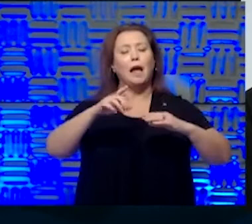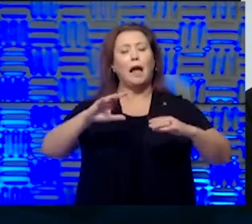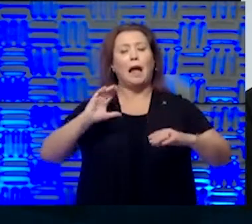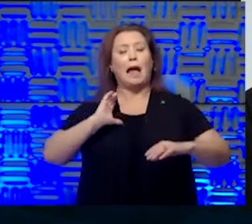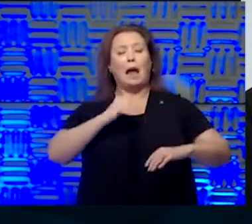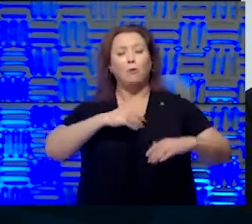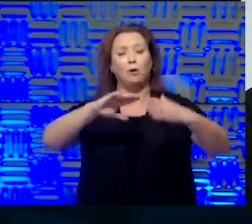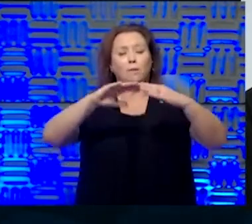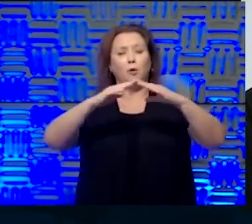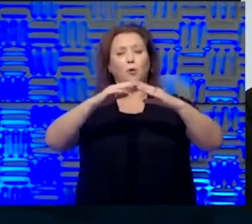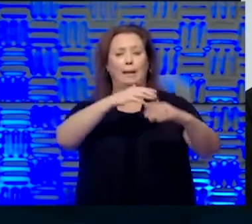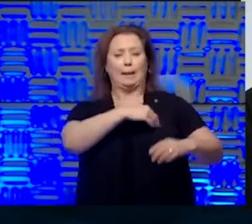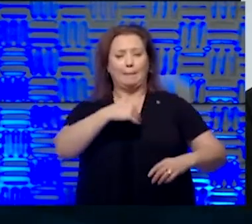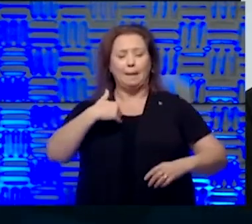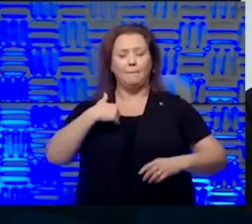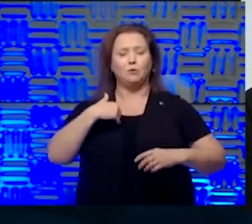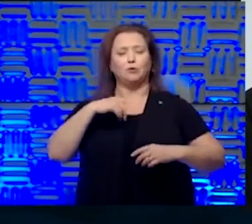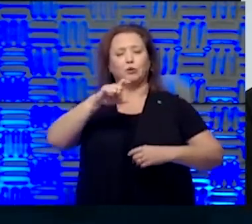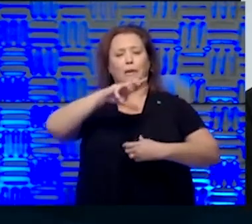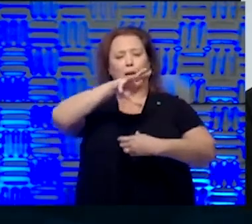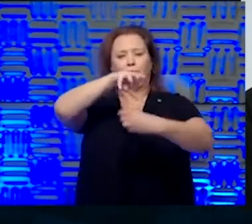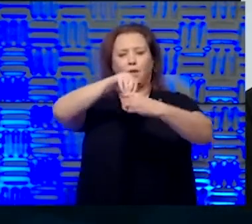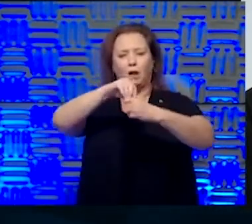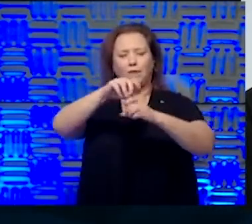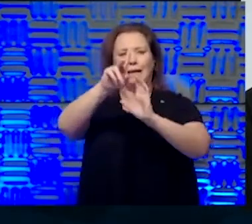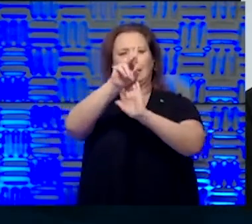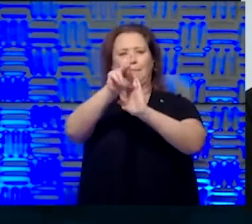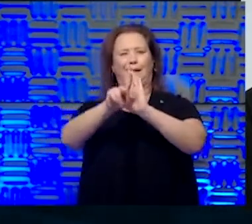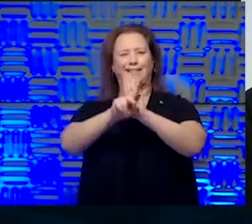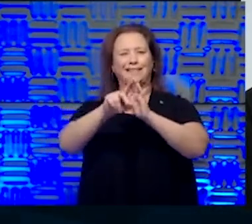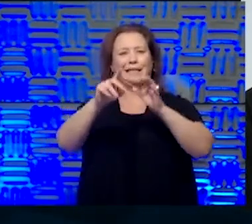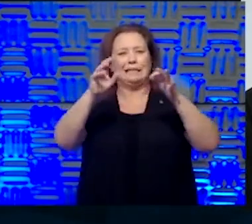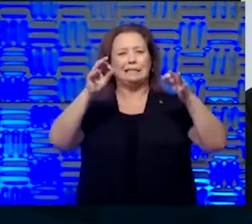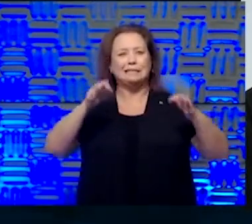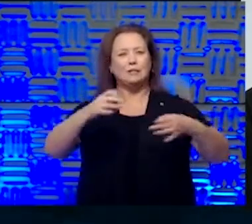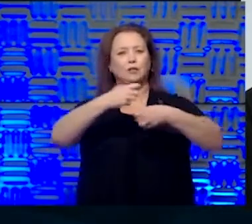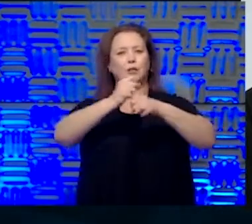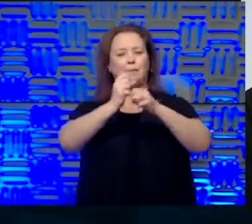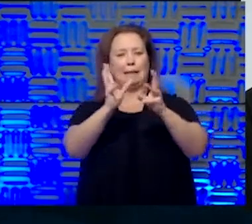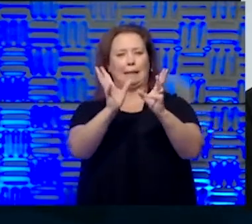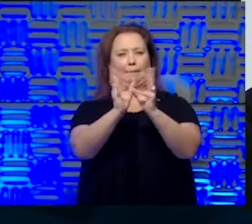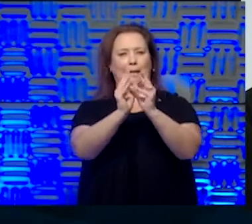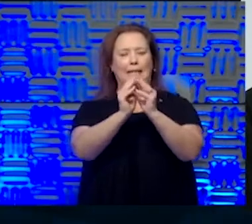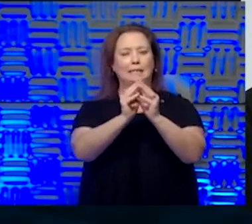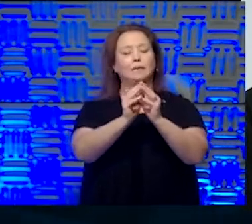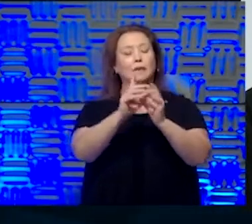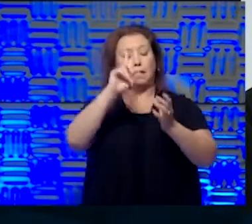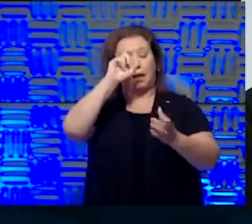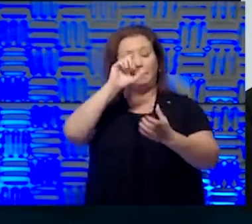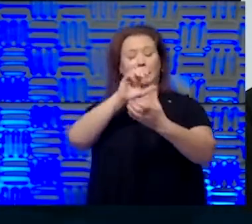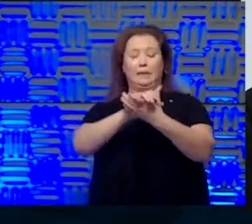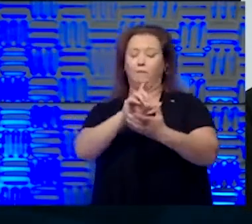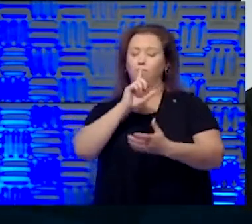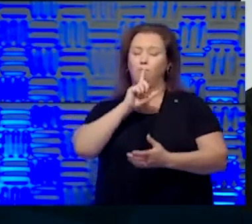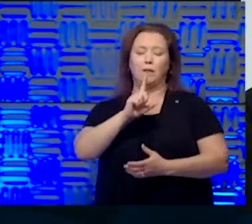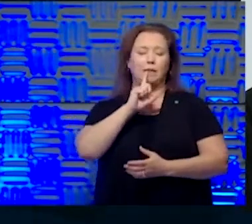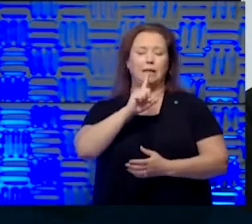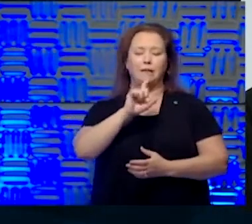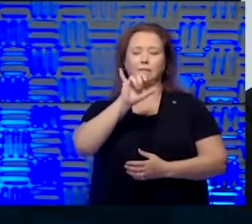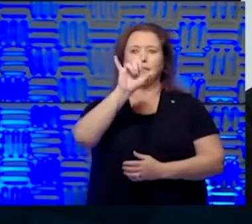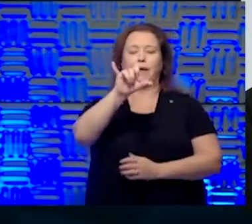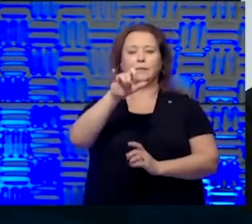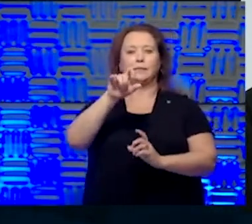a part of those policy decision-making meetings? And I believe that is really where we